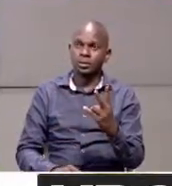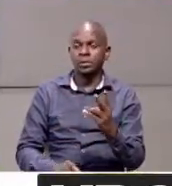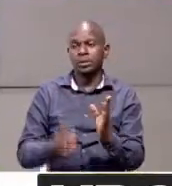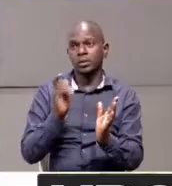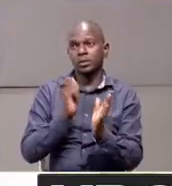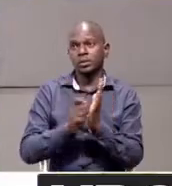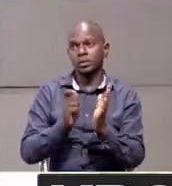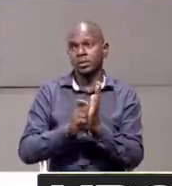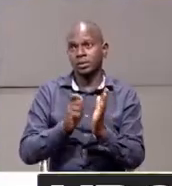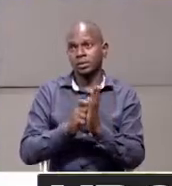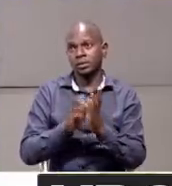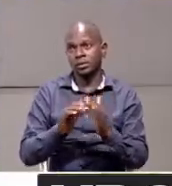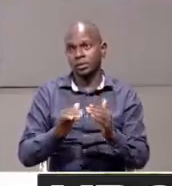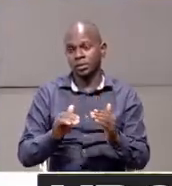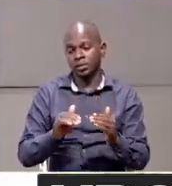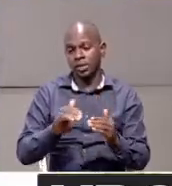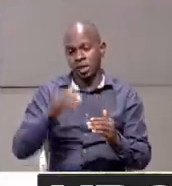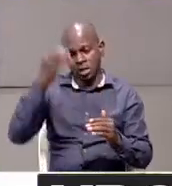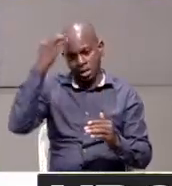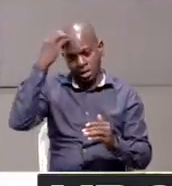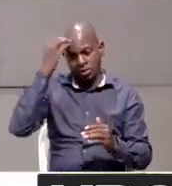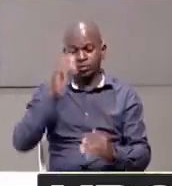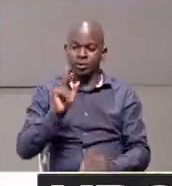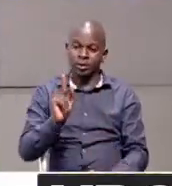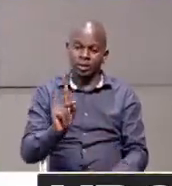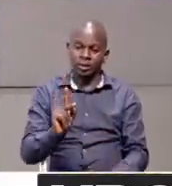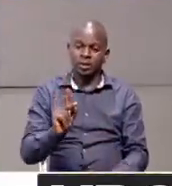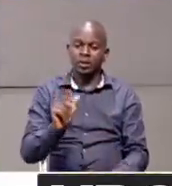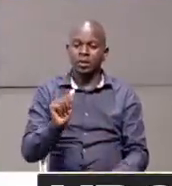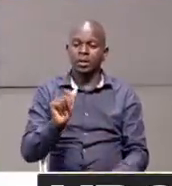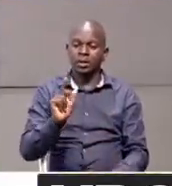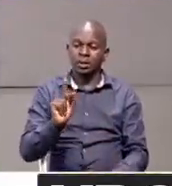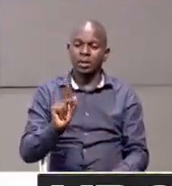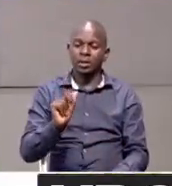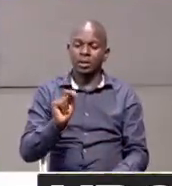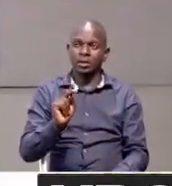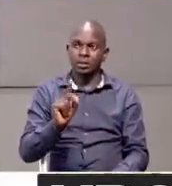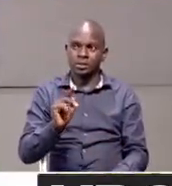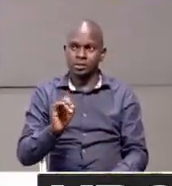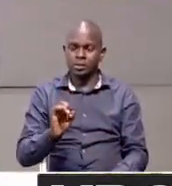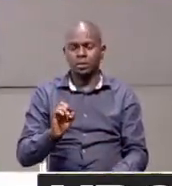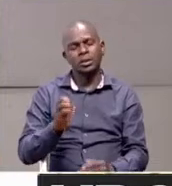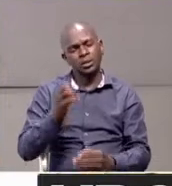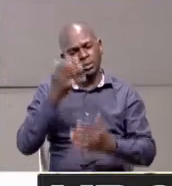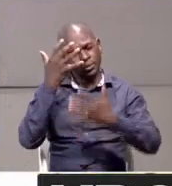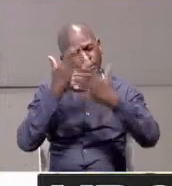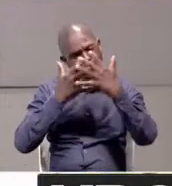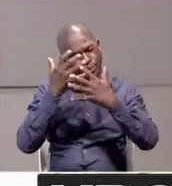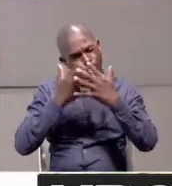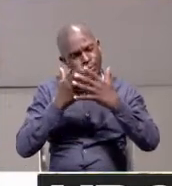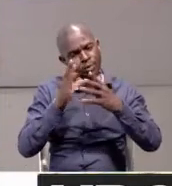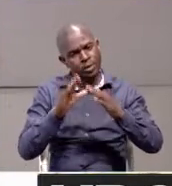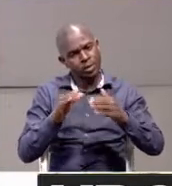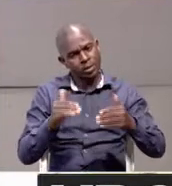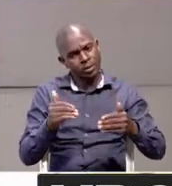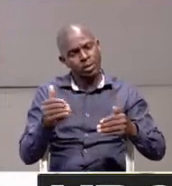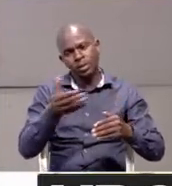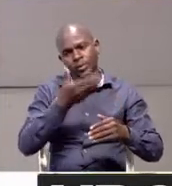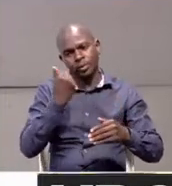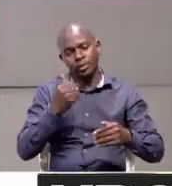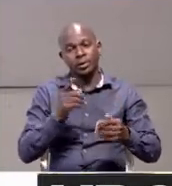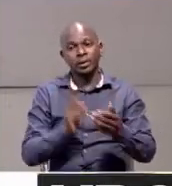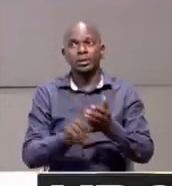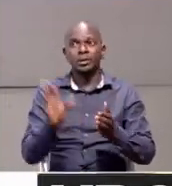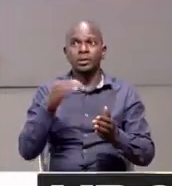secretary officer of the president, by names of Haji Kakande, my lawyers wrote to him, seeking for clarification on how best I could get